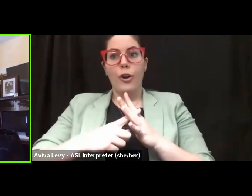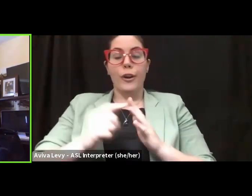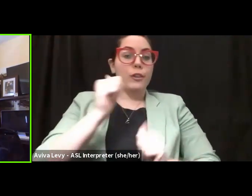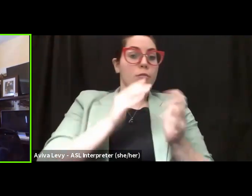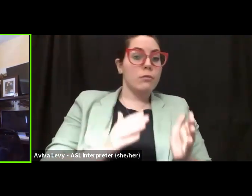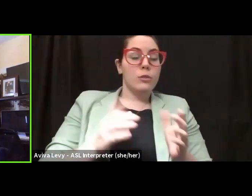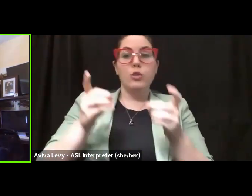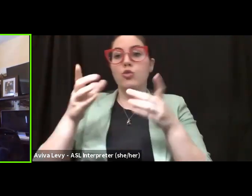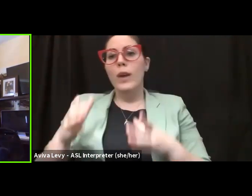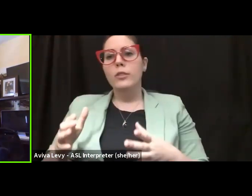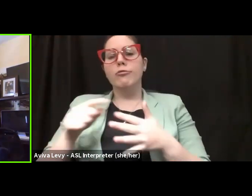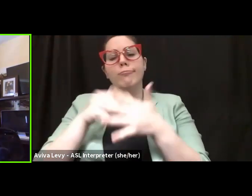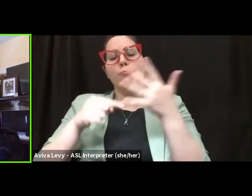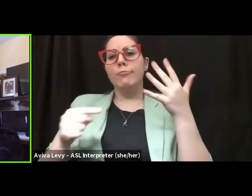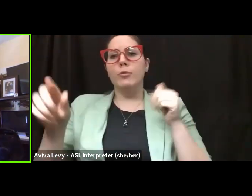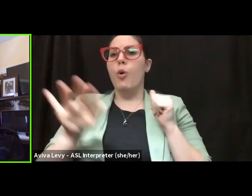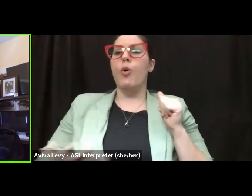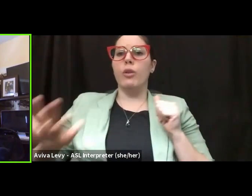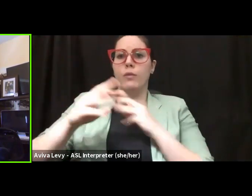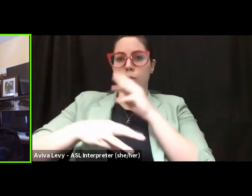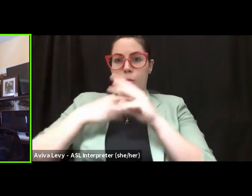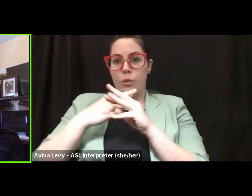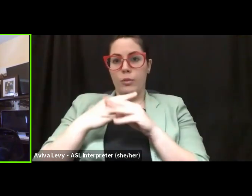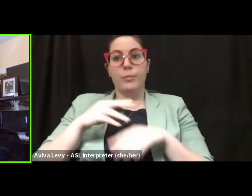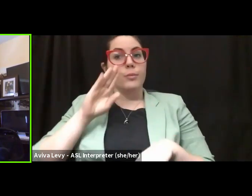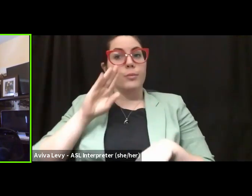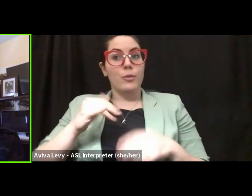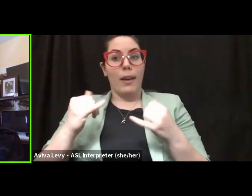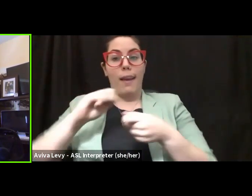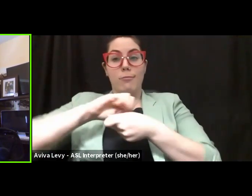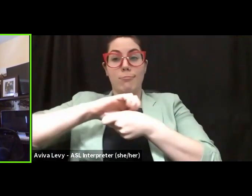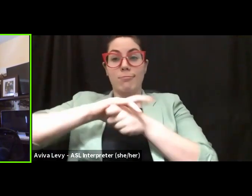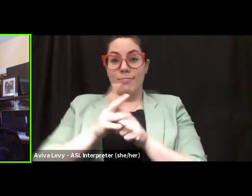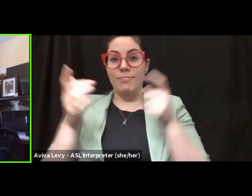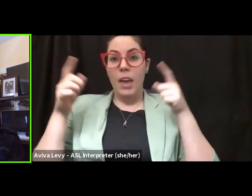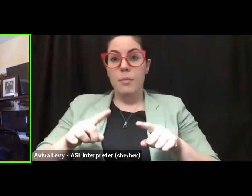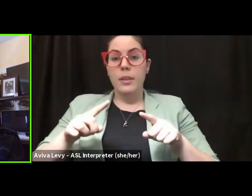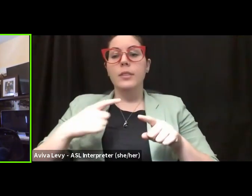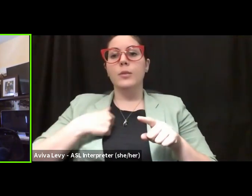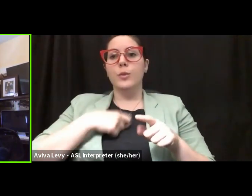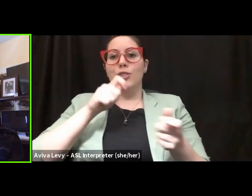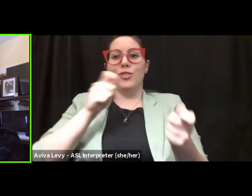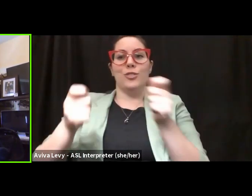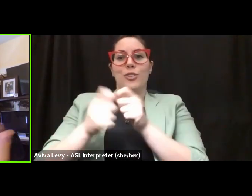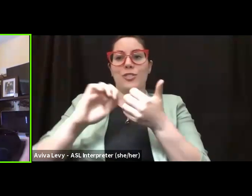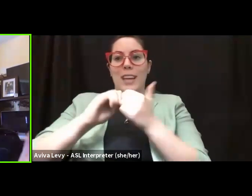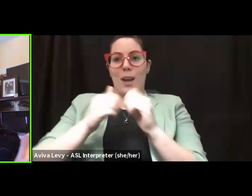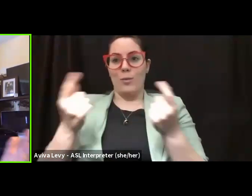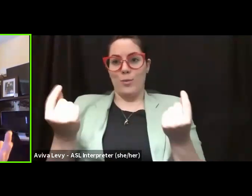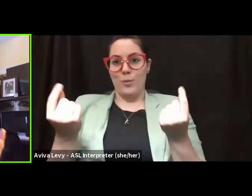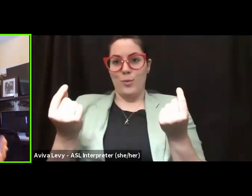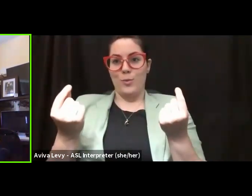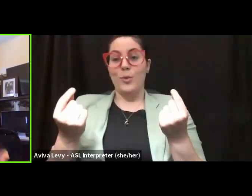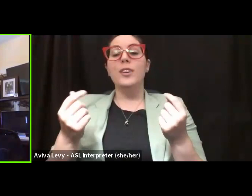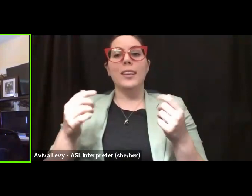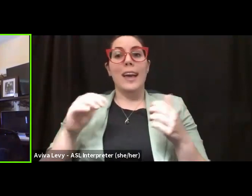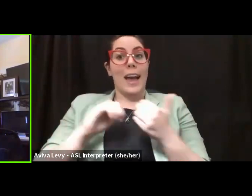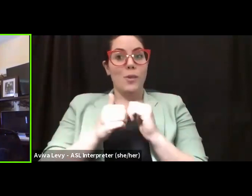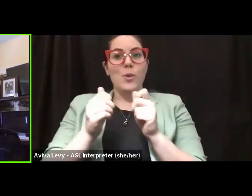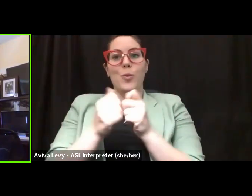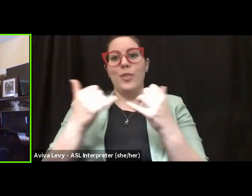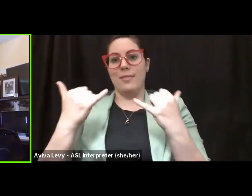the world. But this year, because of coronavirus pandemic, we are adapting how we do what we do by creating this Directors Lab